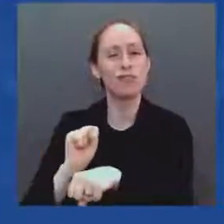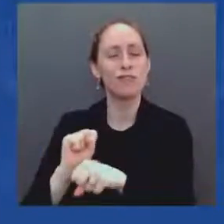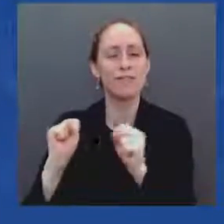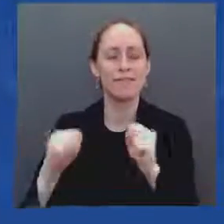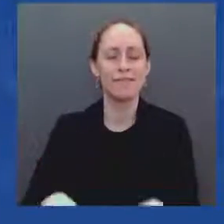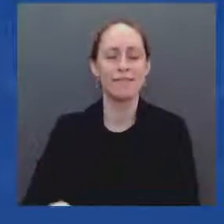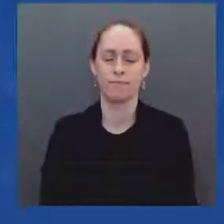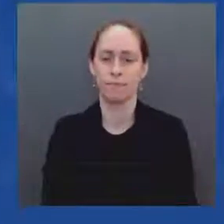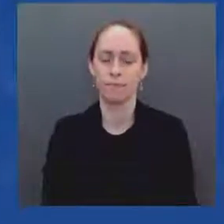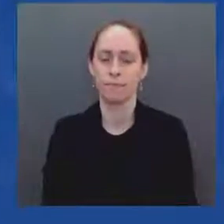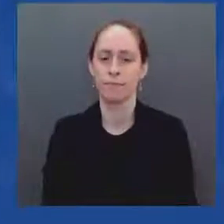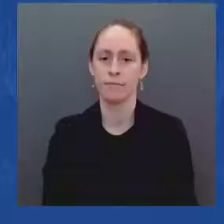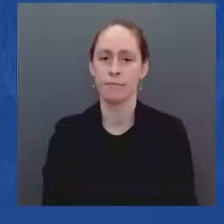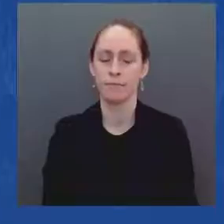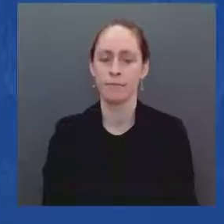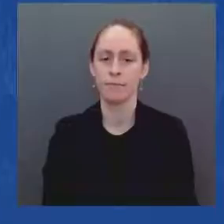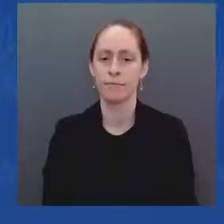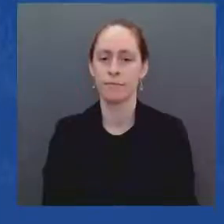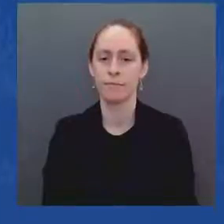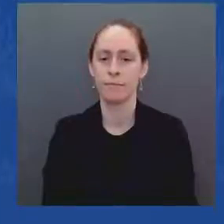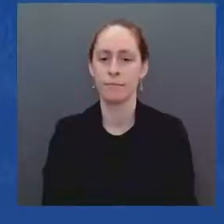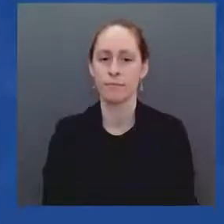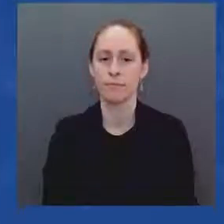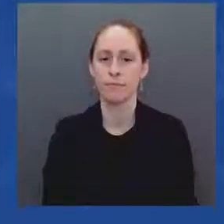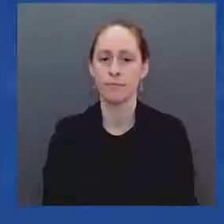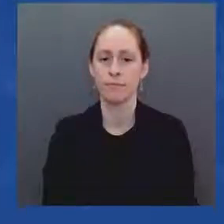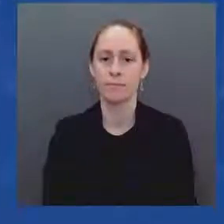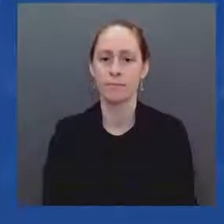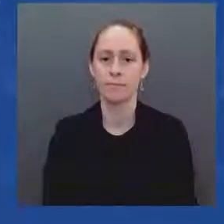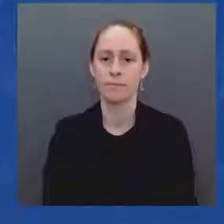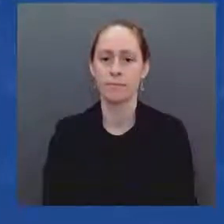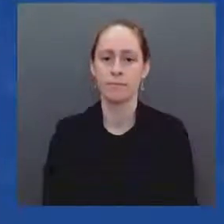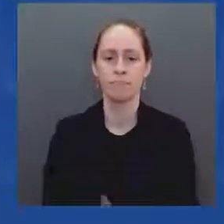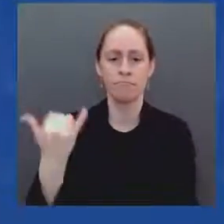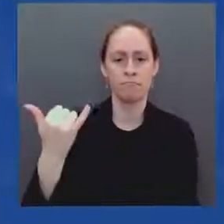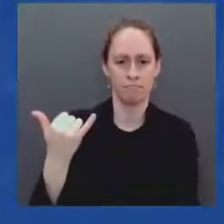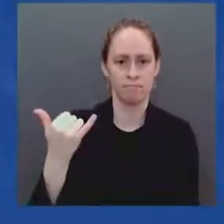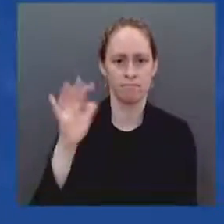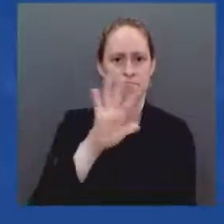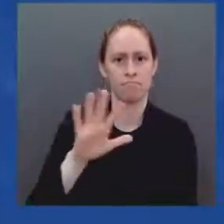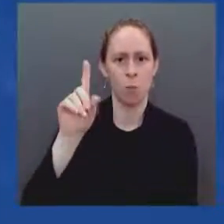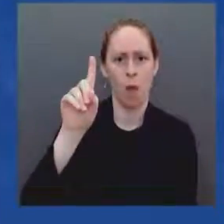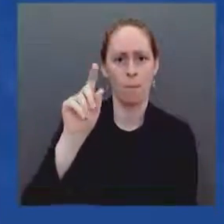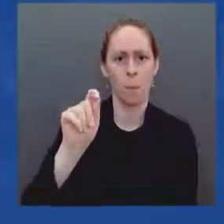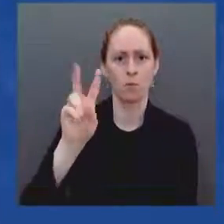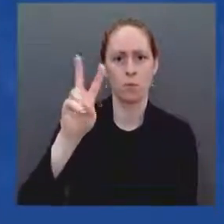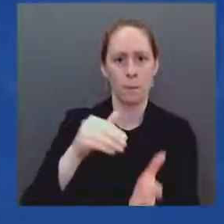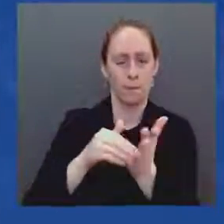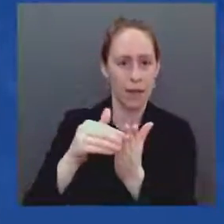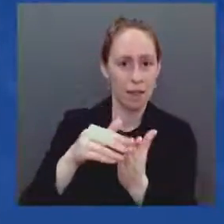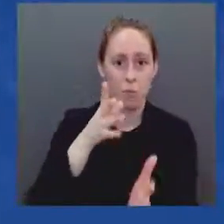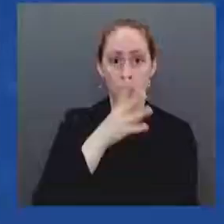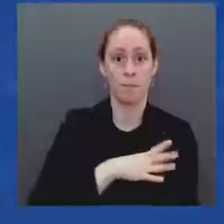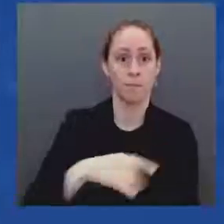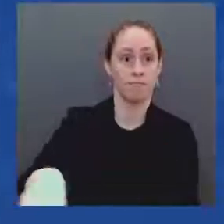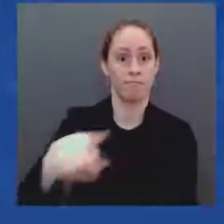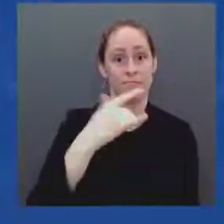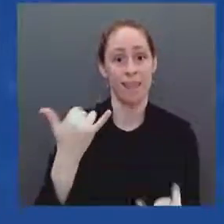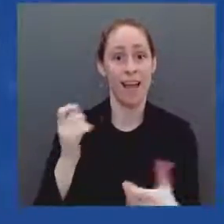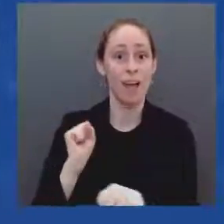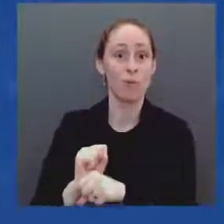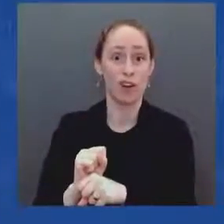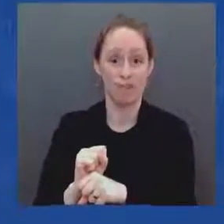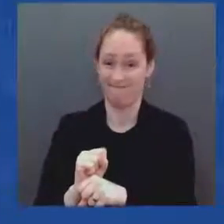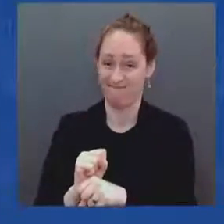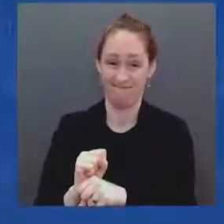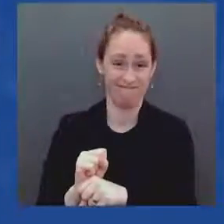because it's hard to get back, and the combination of worrying about the school open as well as whether or not there's the cost of